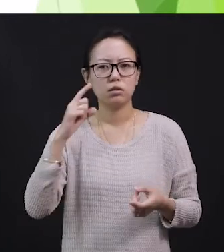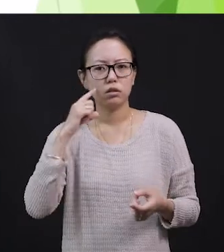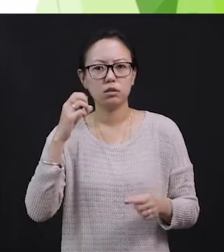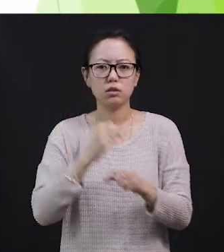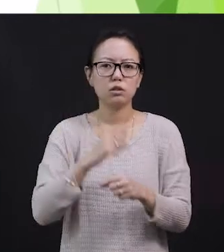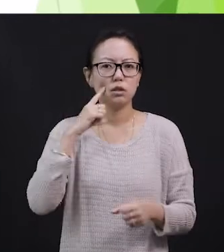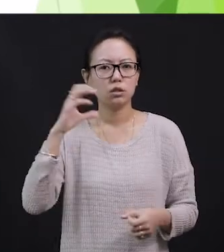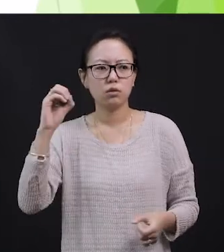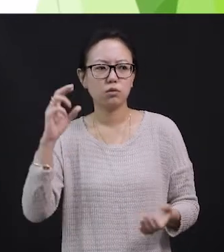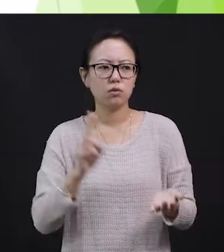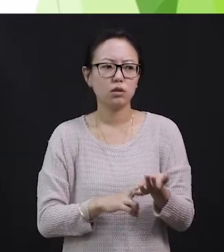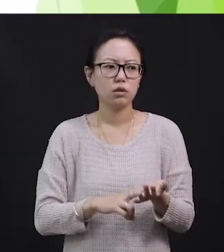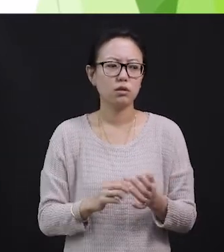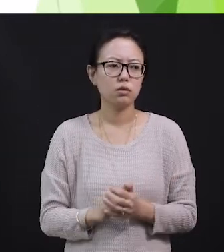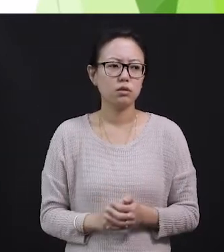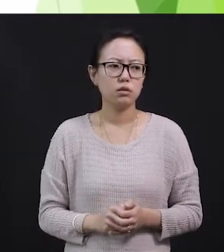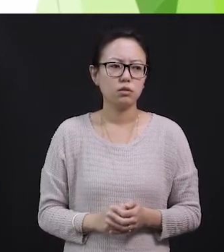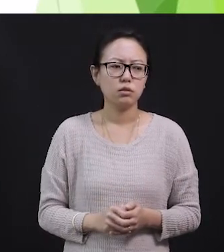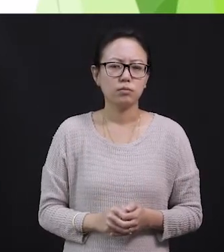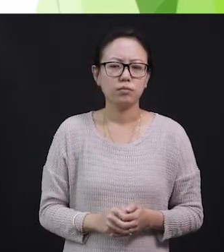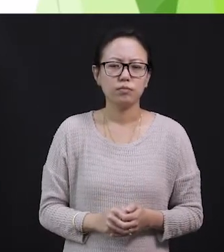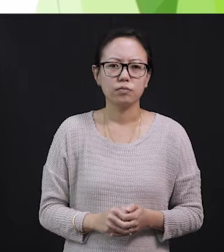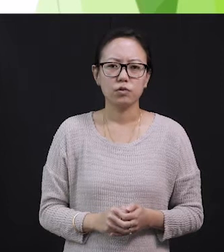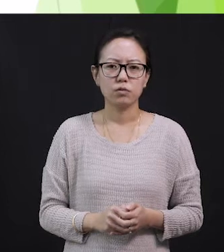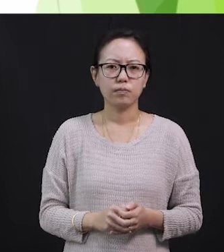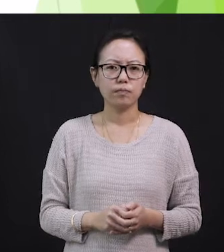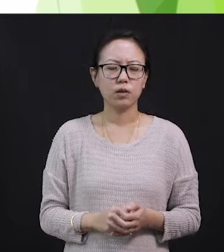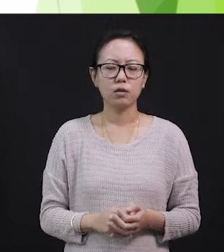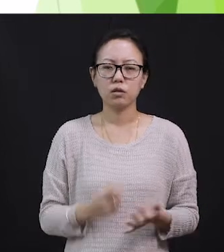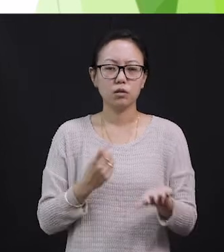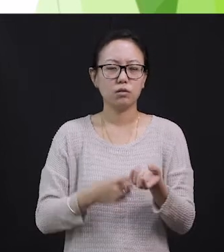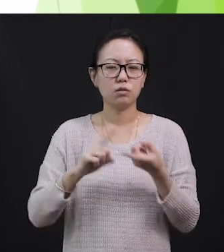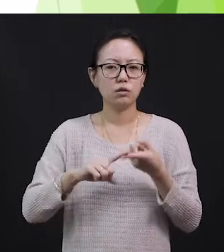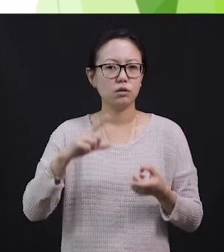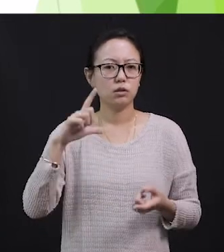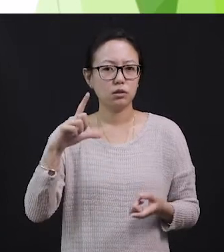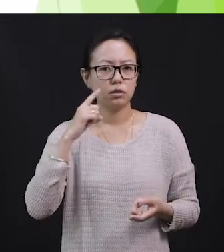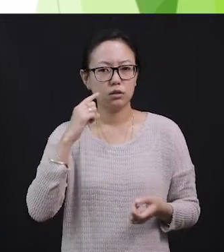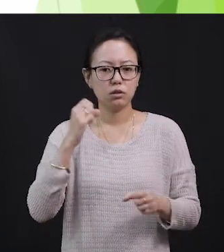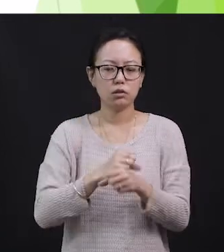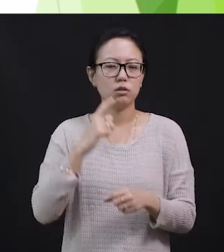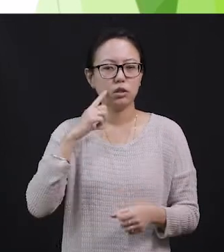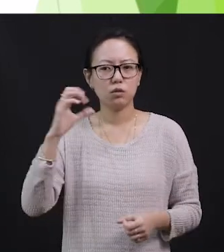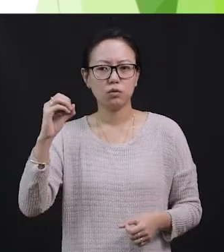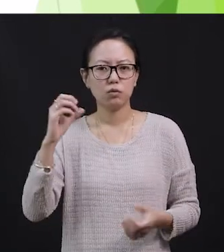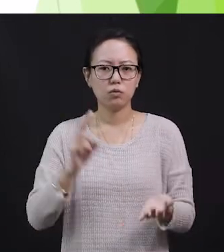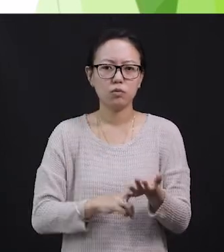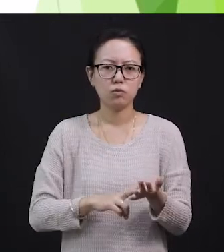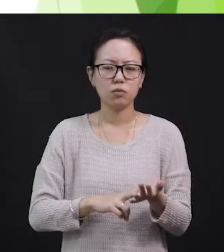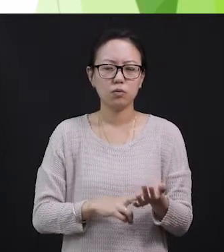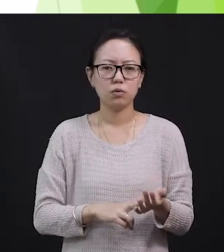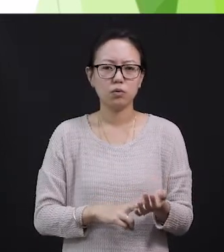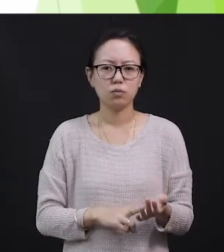logic, classical language, they were taught, but religion was most important. Now boys were educated at home, whereas